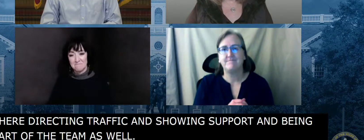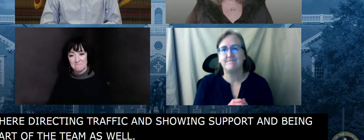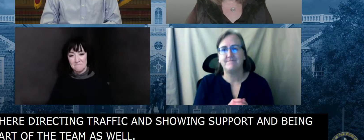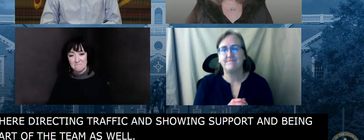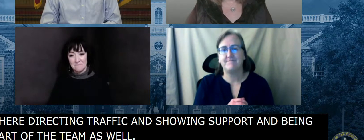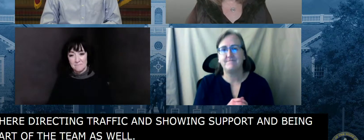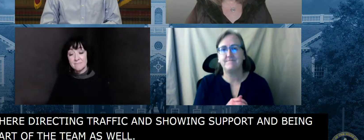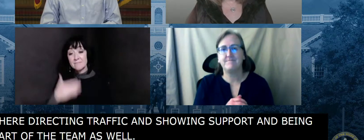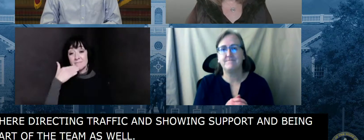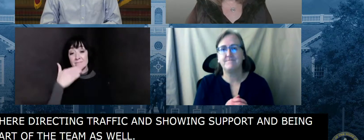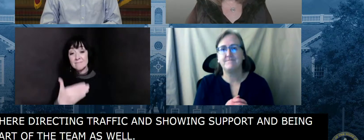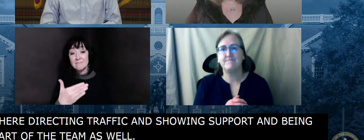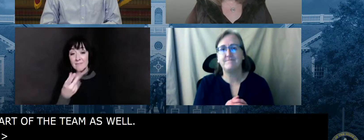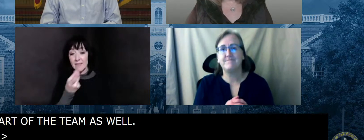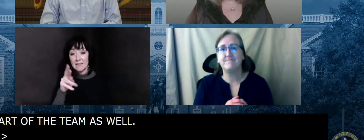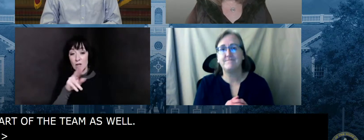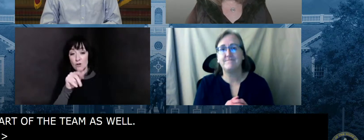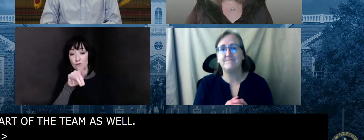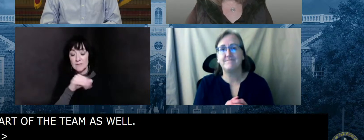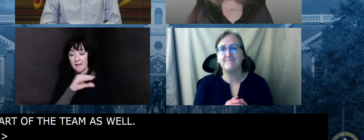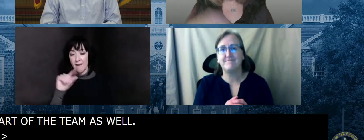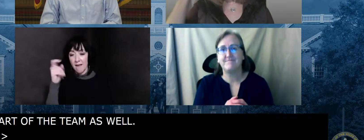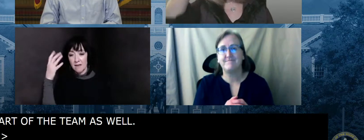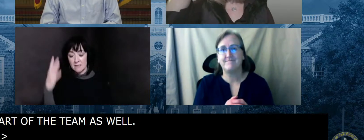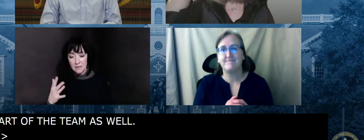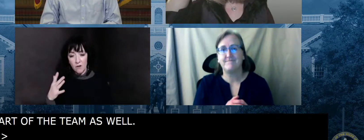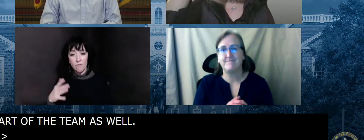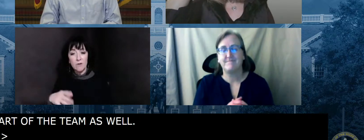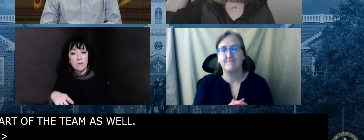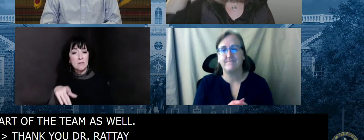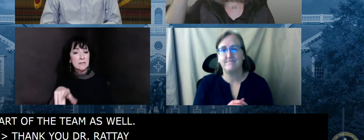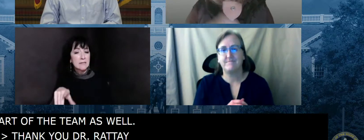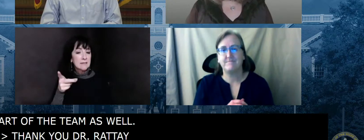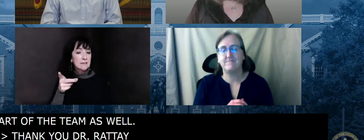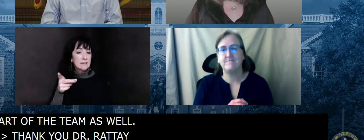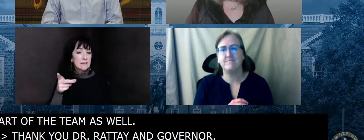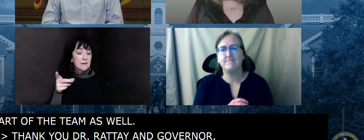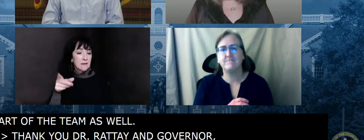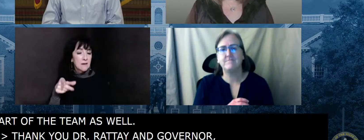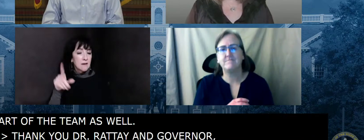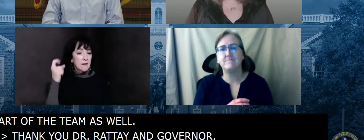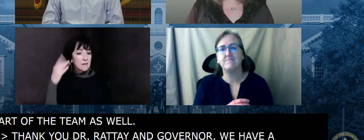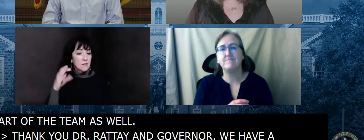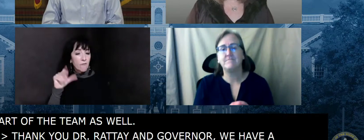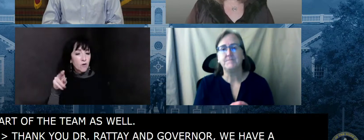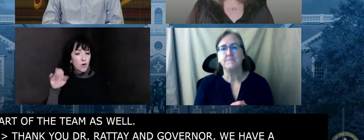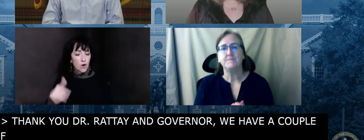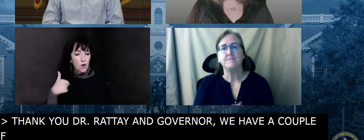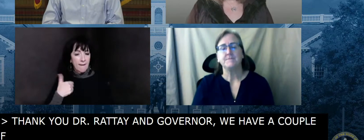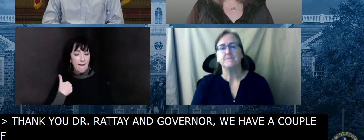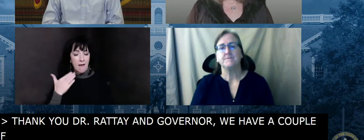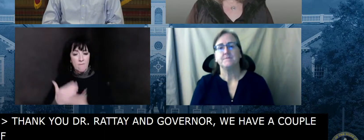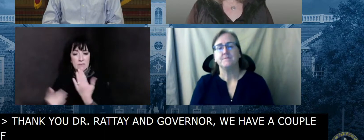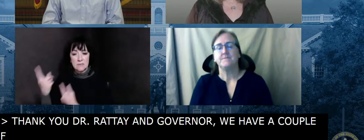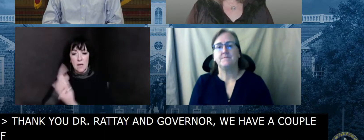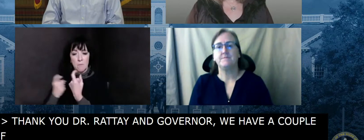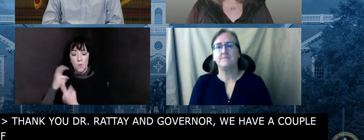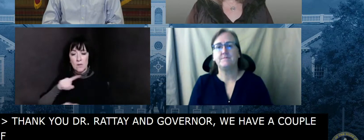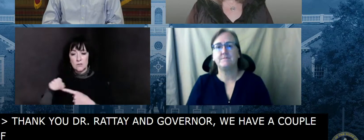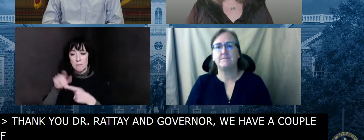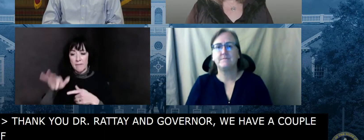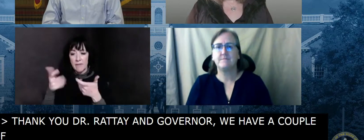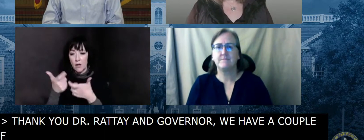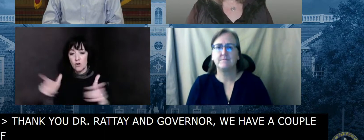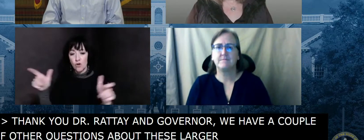Thank you, Dr. Rattay and Governor Carney. We have a couple other questions about these larger vaccination sites and just lessons learned. Somebody